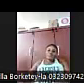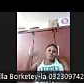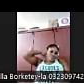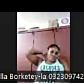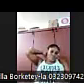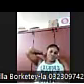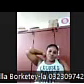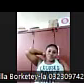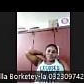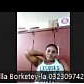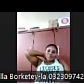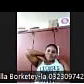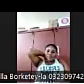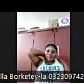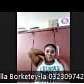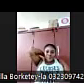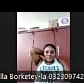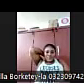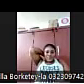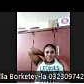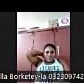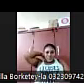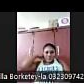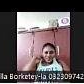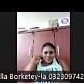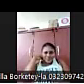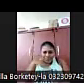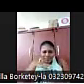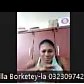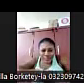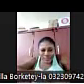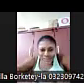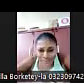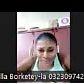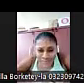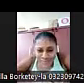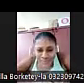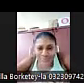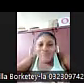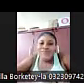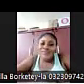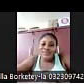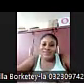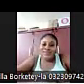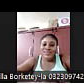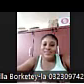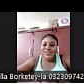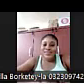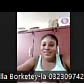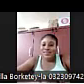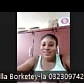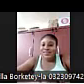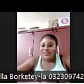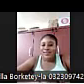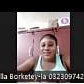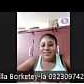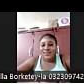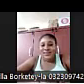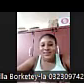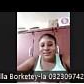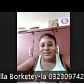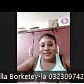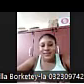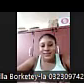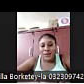B A. Good. So it tells me that you are getting what we are learning. That is good.